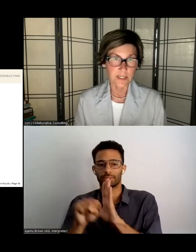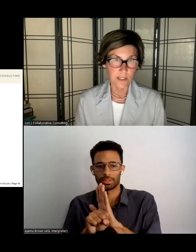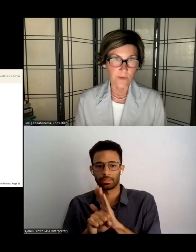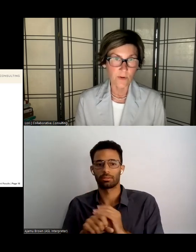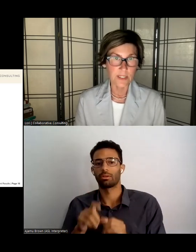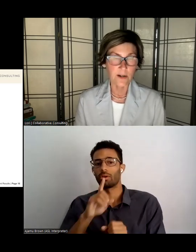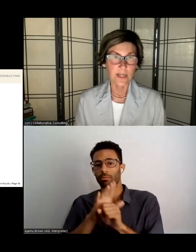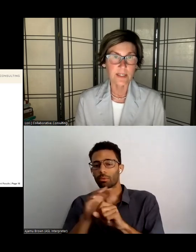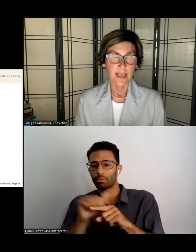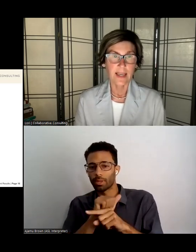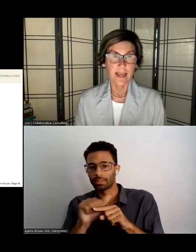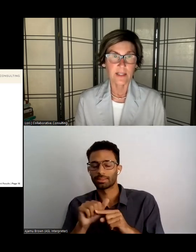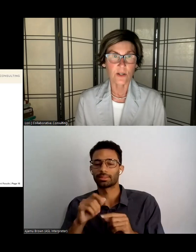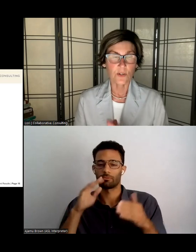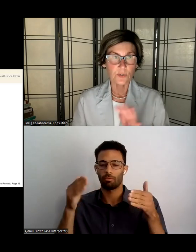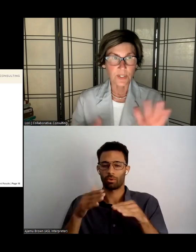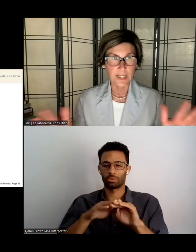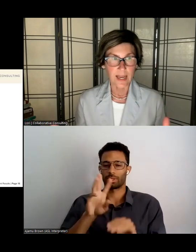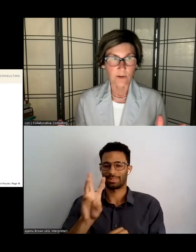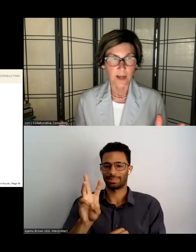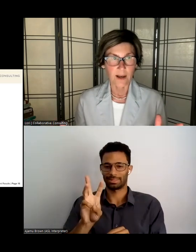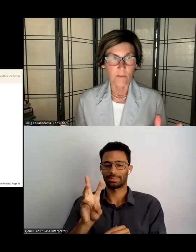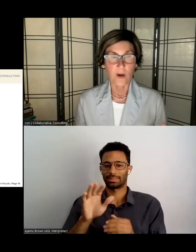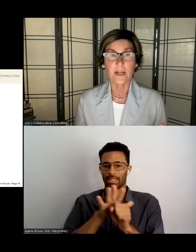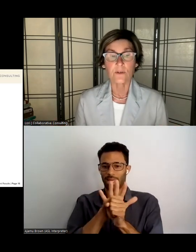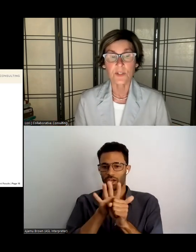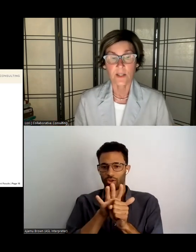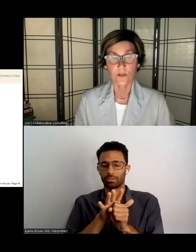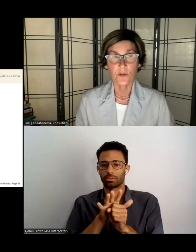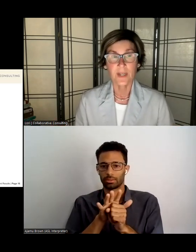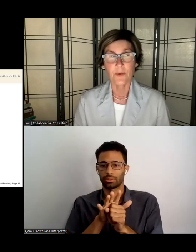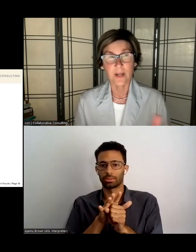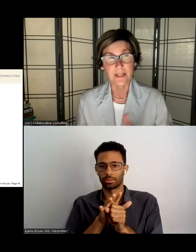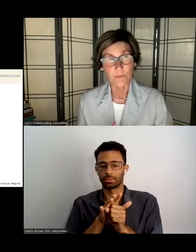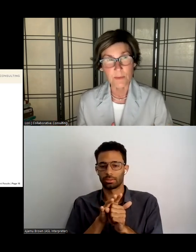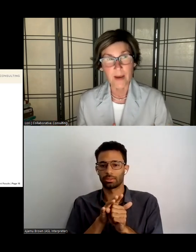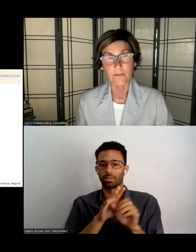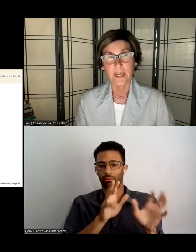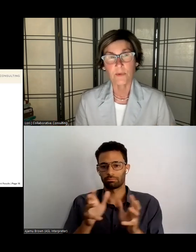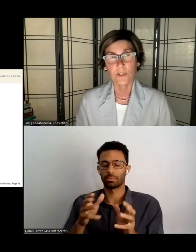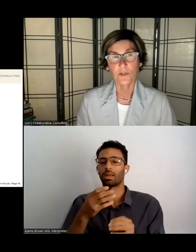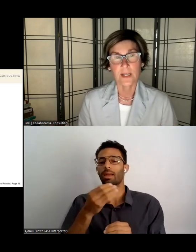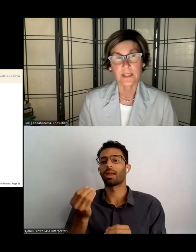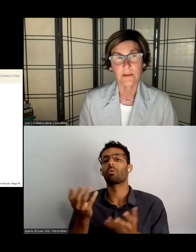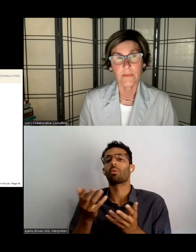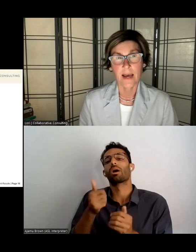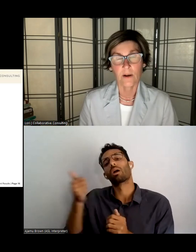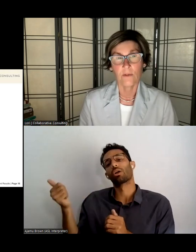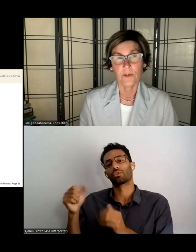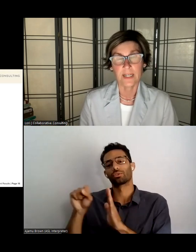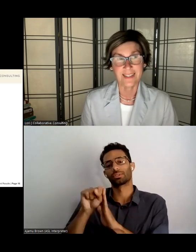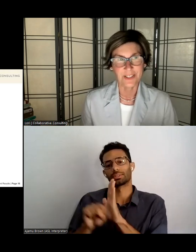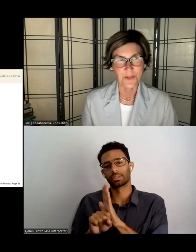focused on the 6 focus areas, and it's also looking at what other states are doing and what we might be able to translate